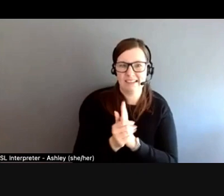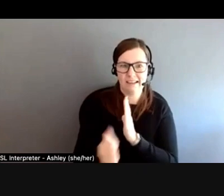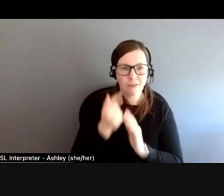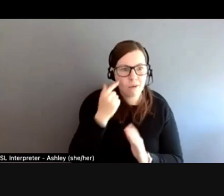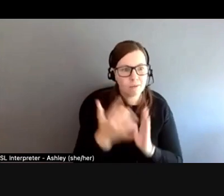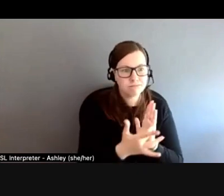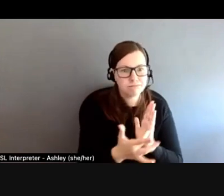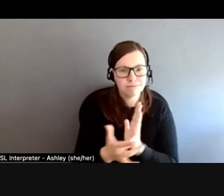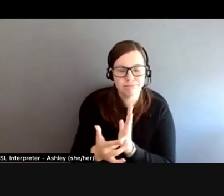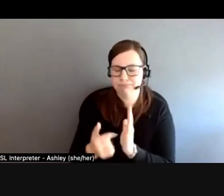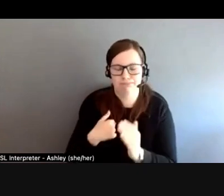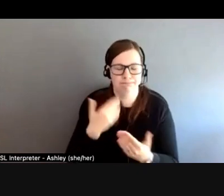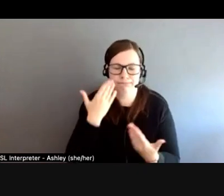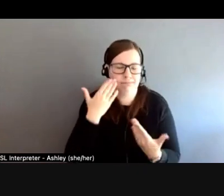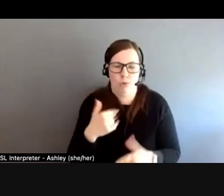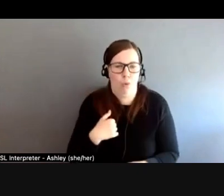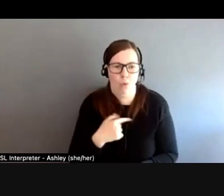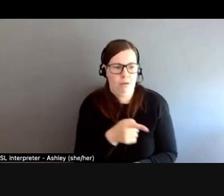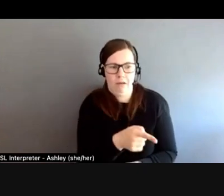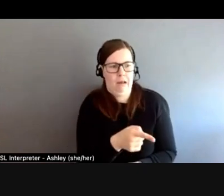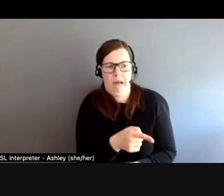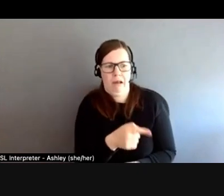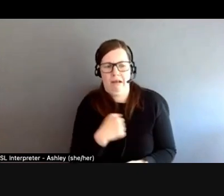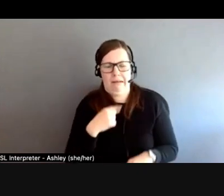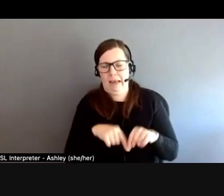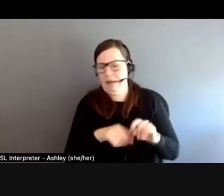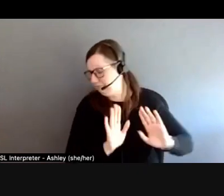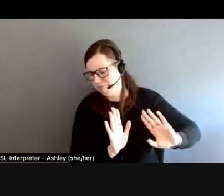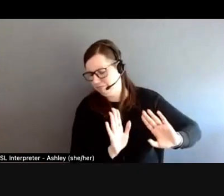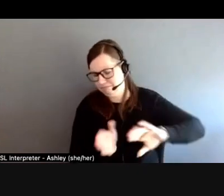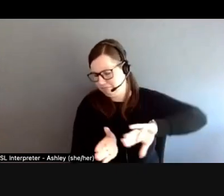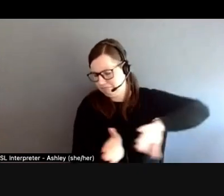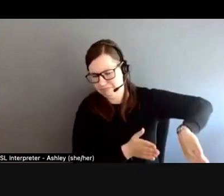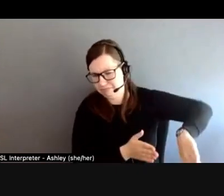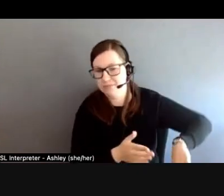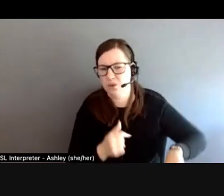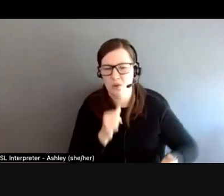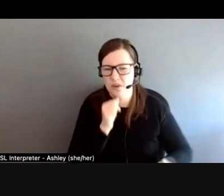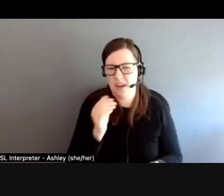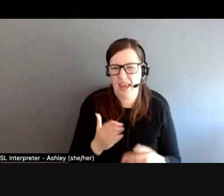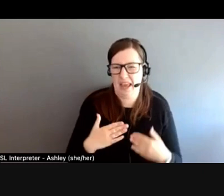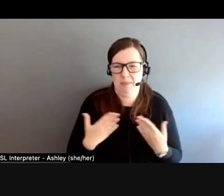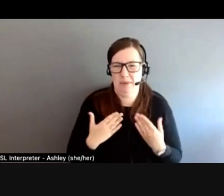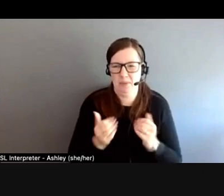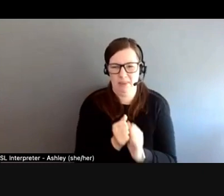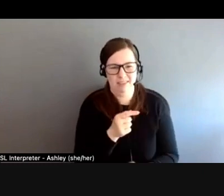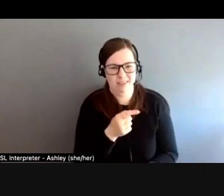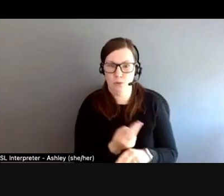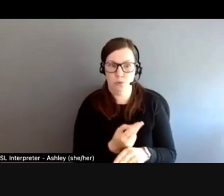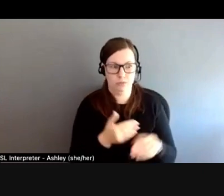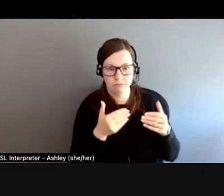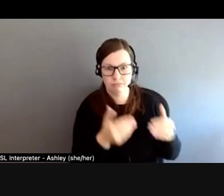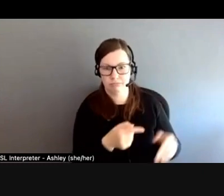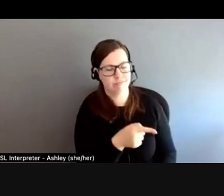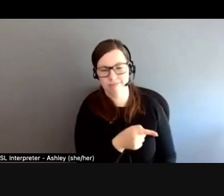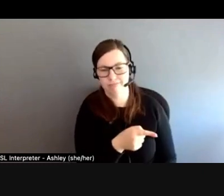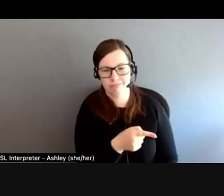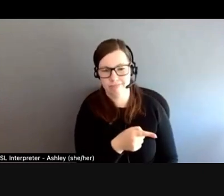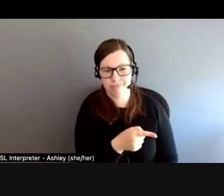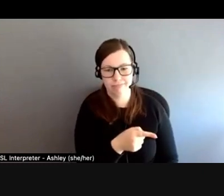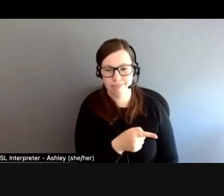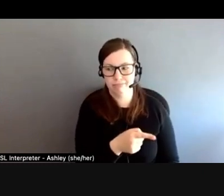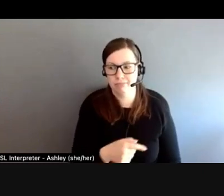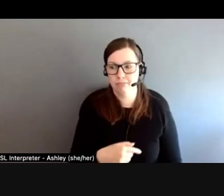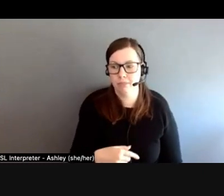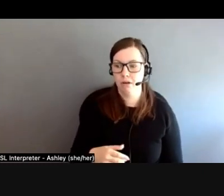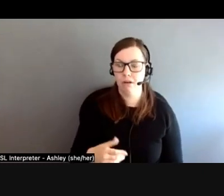me. So I wasn't quite happy with that. Also, I wanted to be able to replicate what